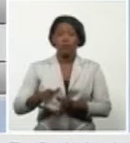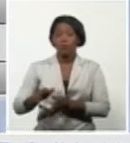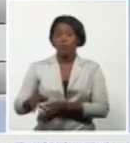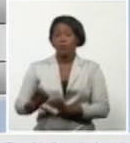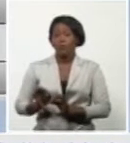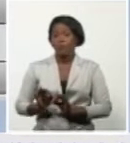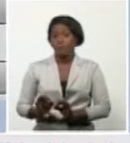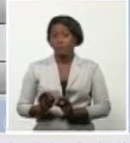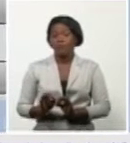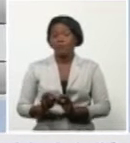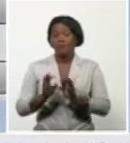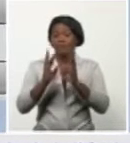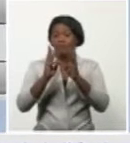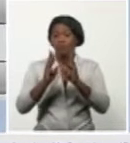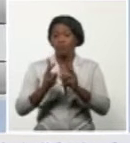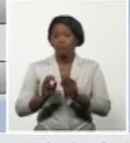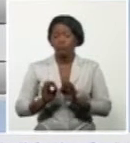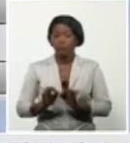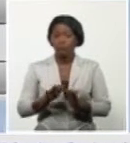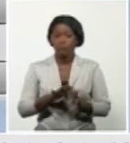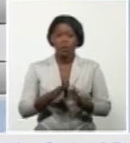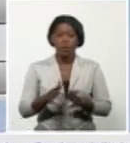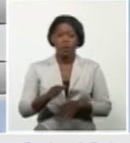371,857 deaths for a lethality of